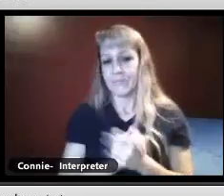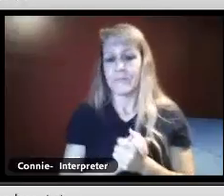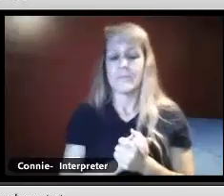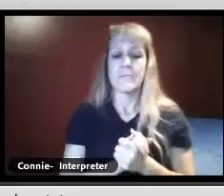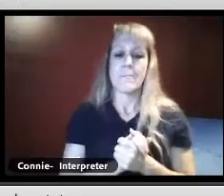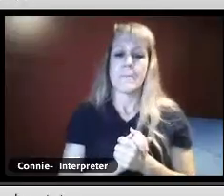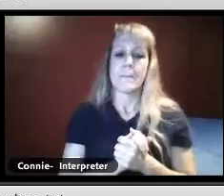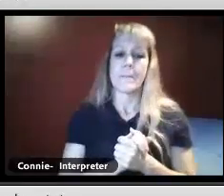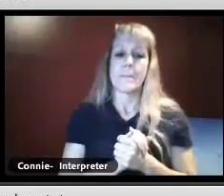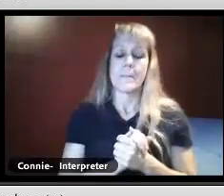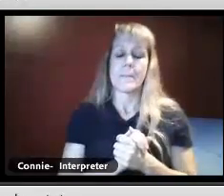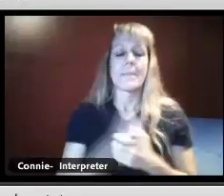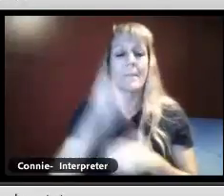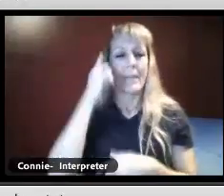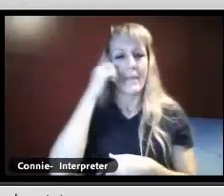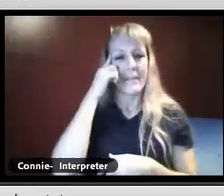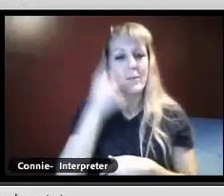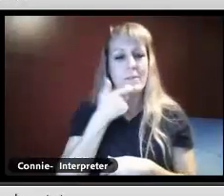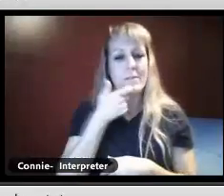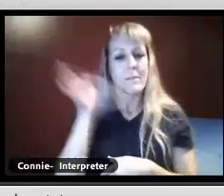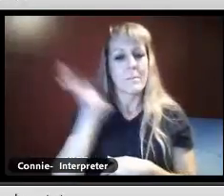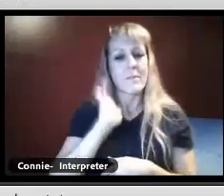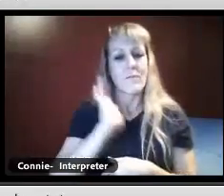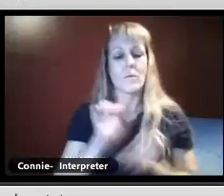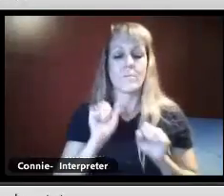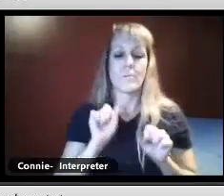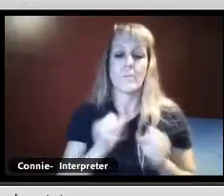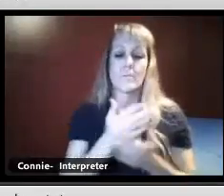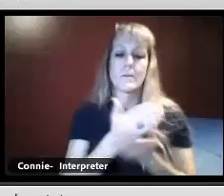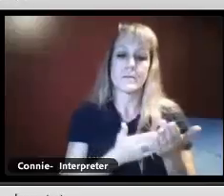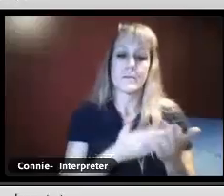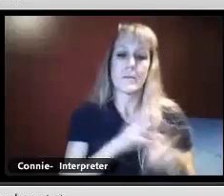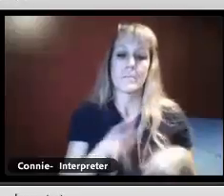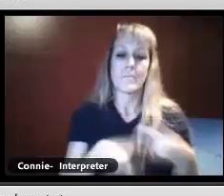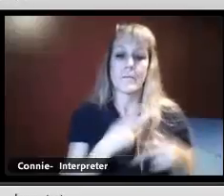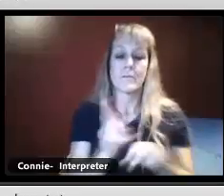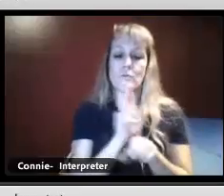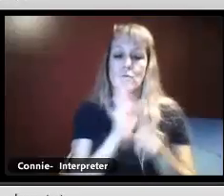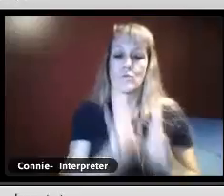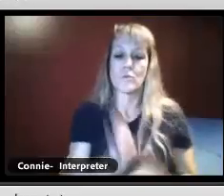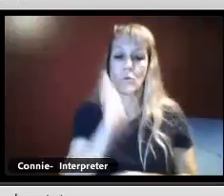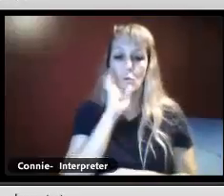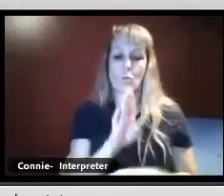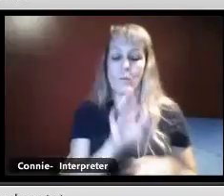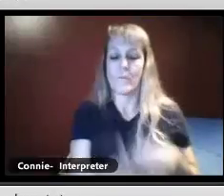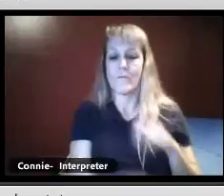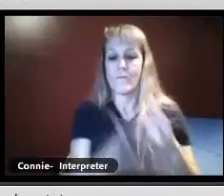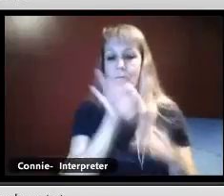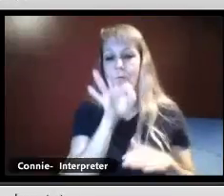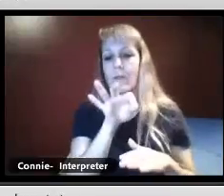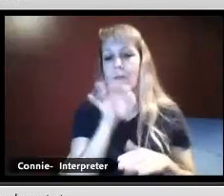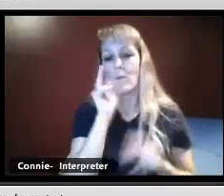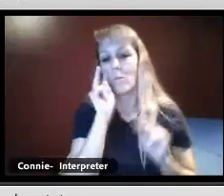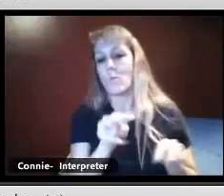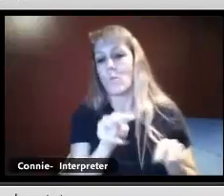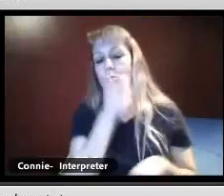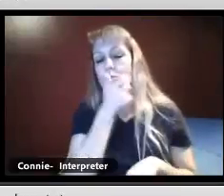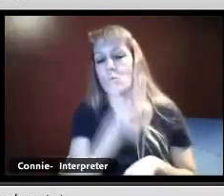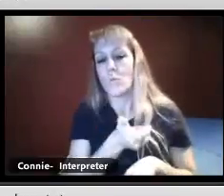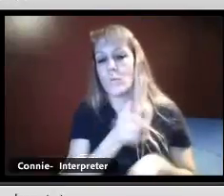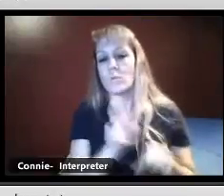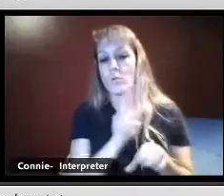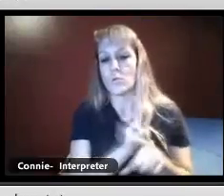I do think, as I was saying earlier, it's more likely that certain types of users are going to find and view and make use